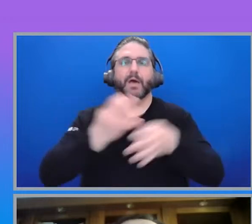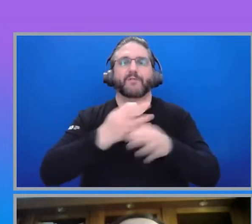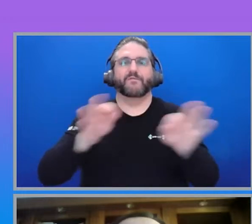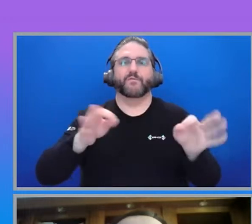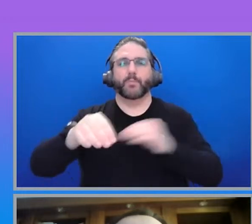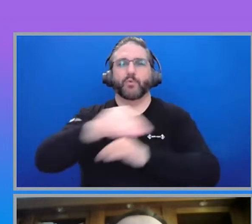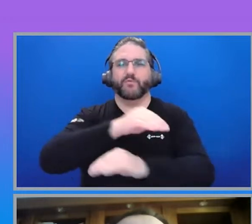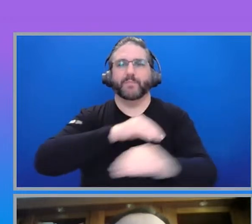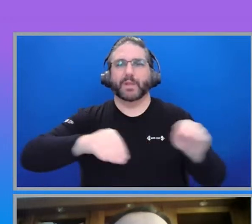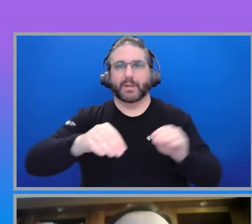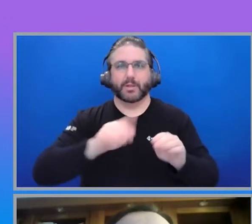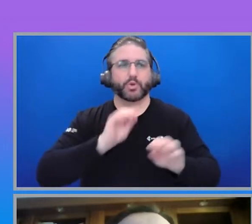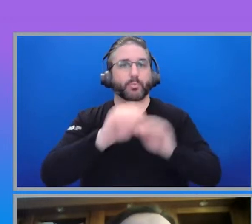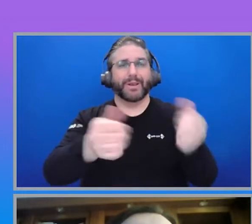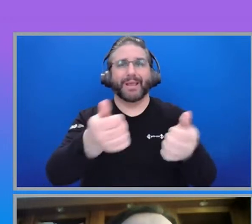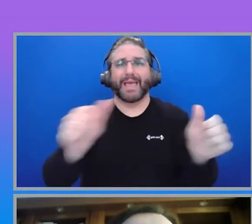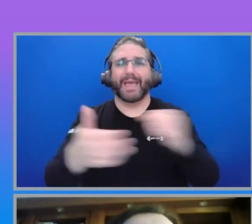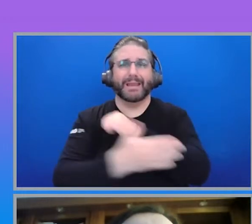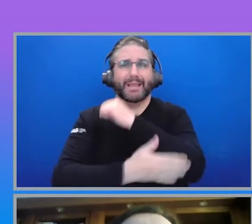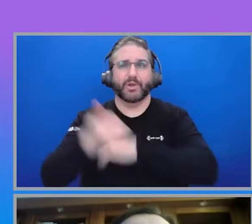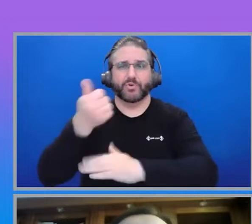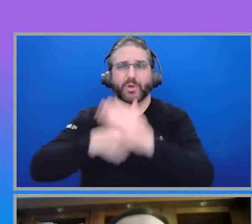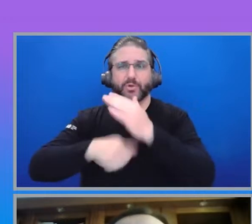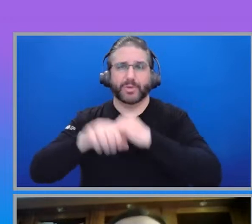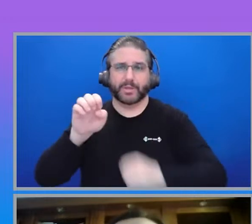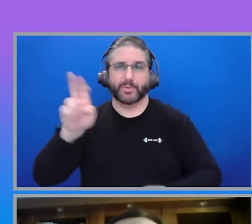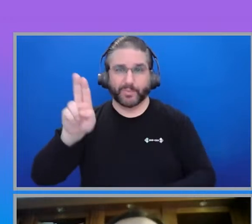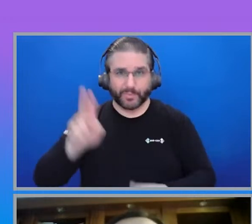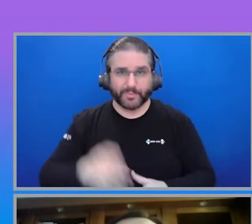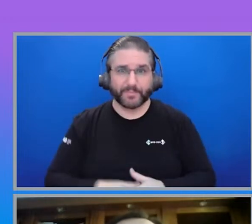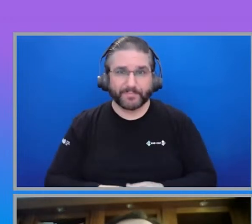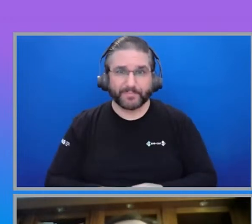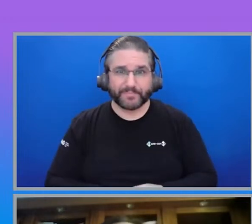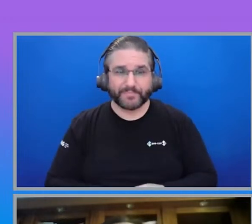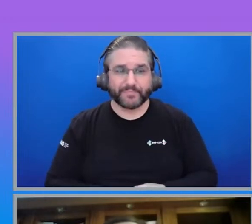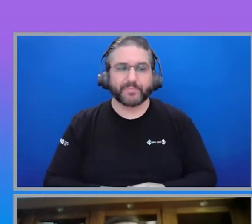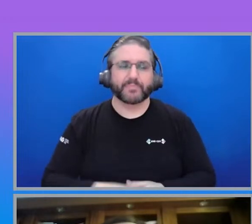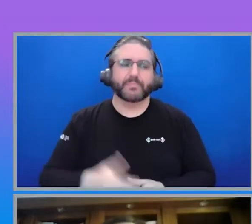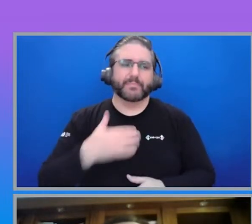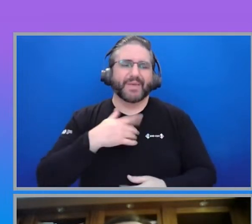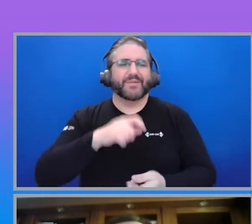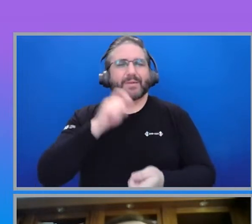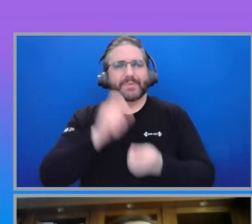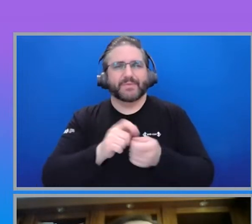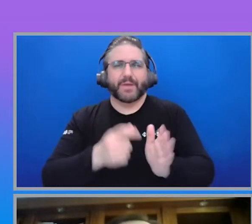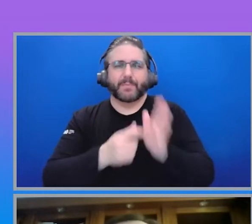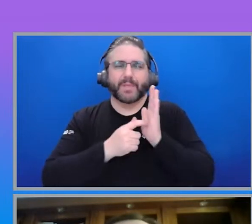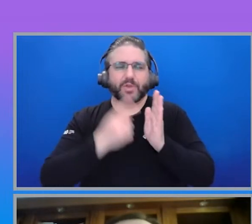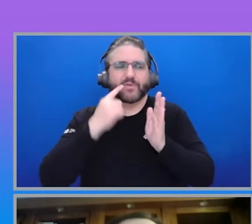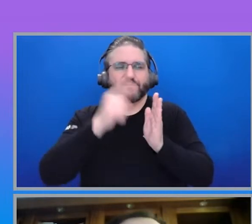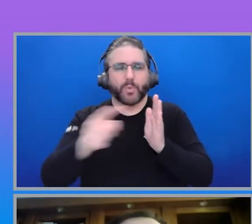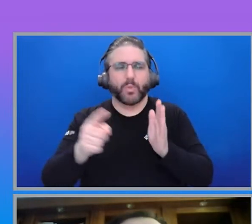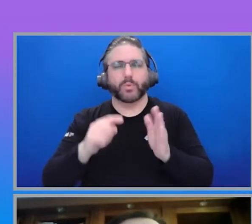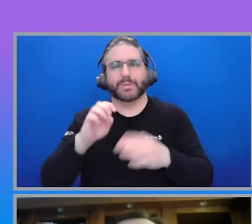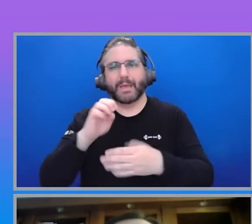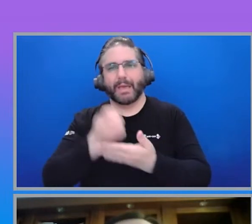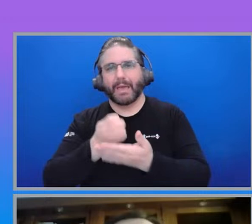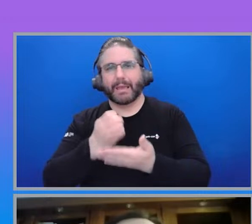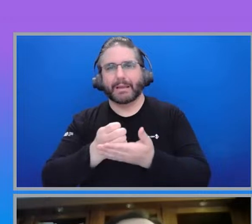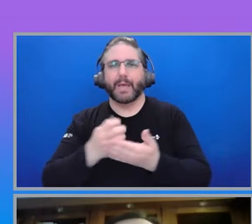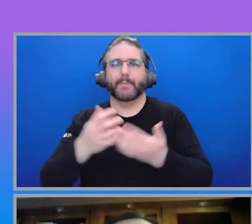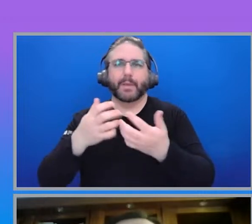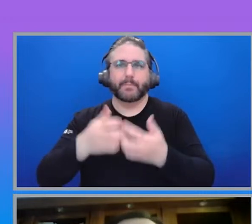be placed in any country of the Union. There are specific obligations for all the economic operators, manufacturers, authorized